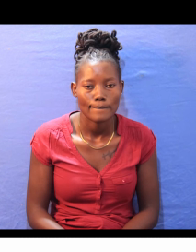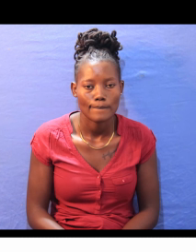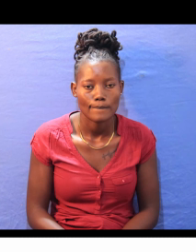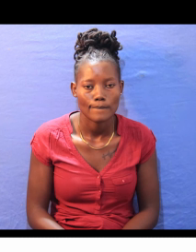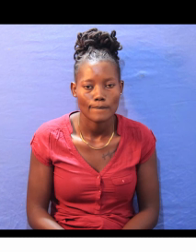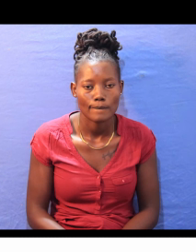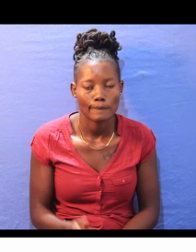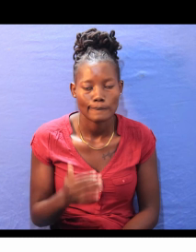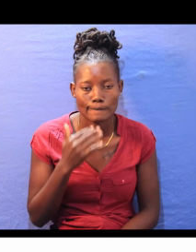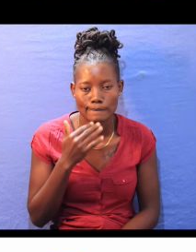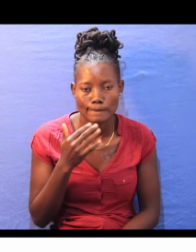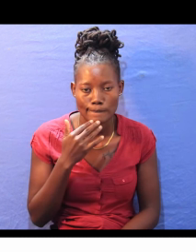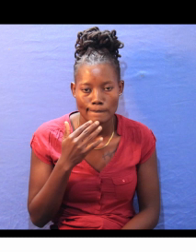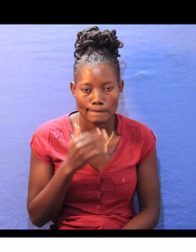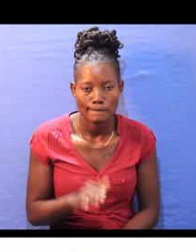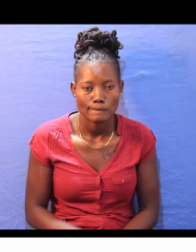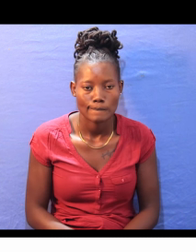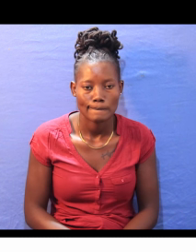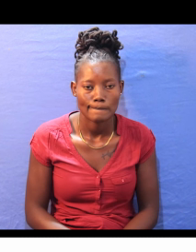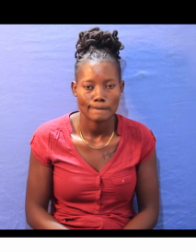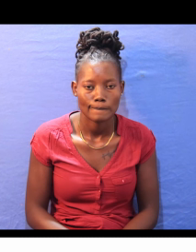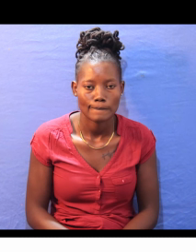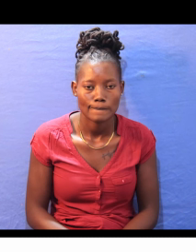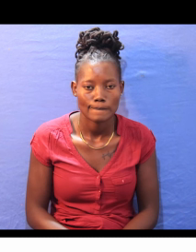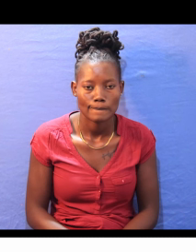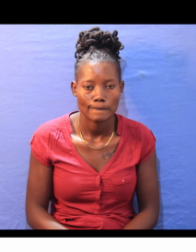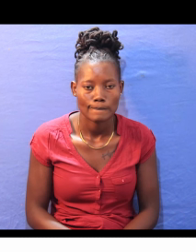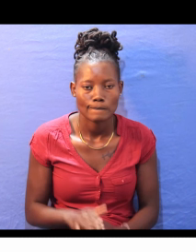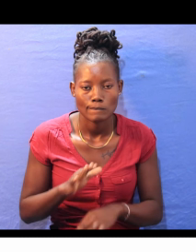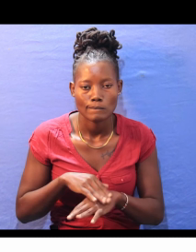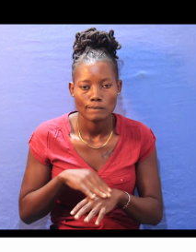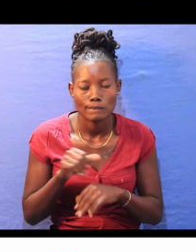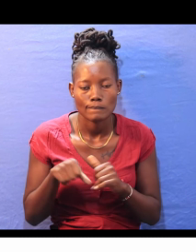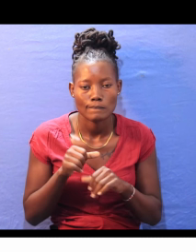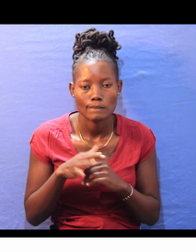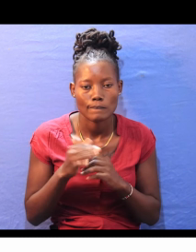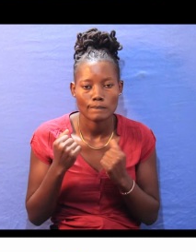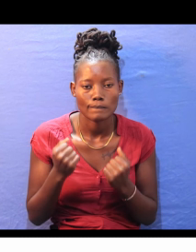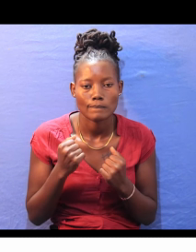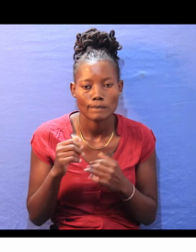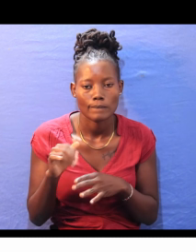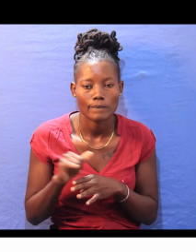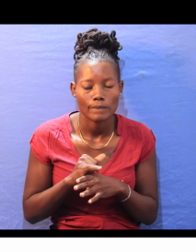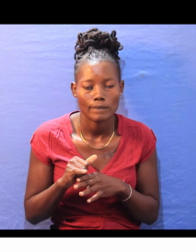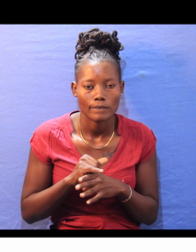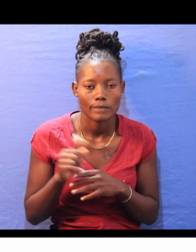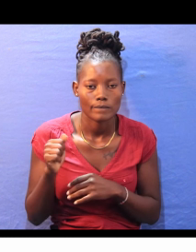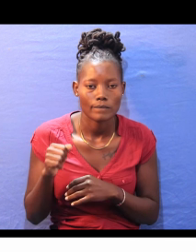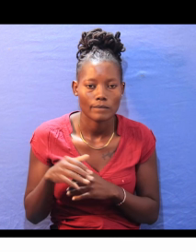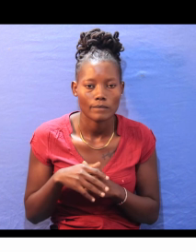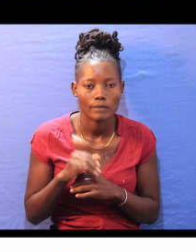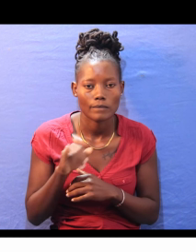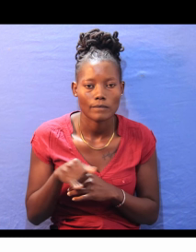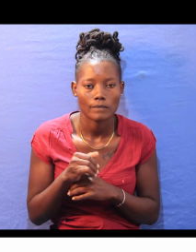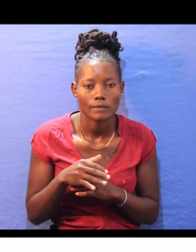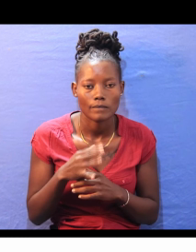Yeah, thank you. It was a good overview about the strength training and how it's used. Yeah, I just can